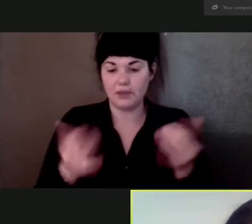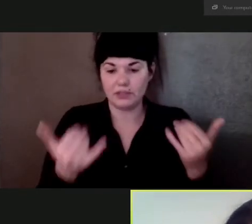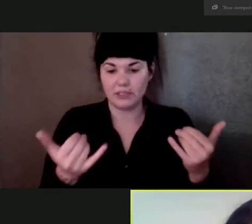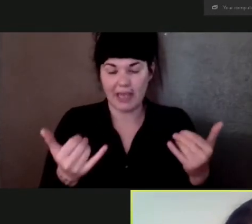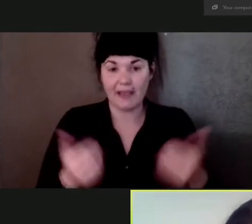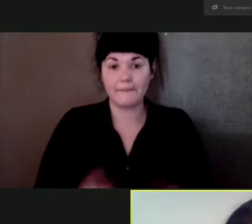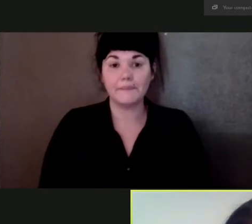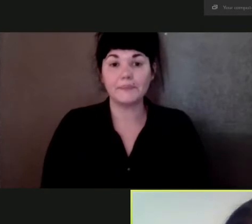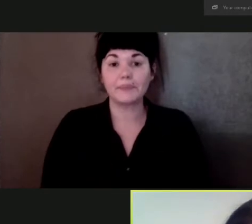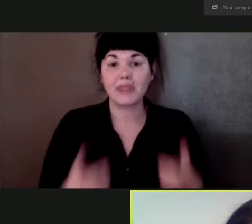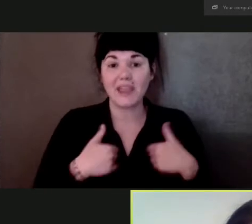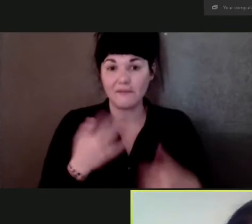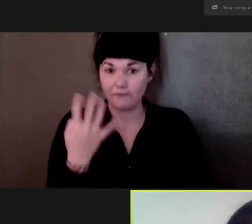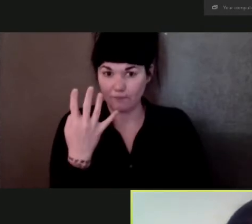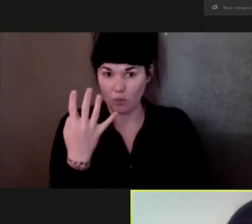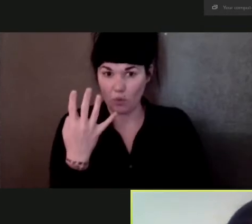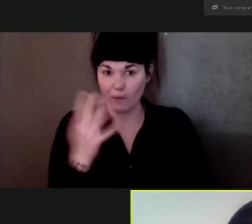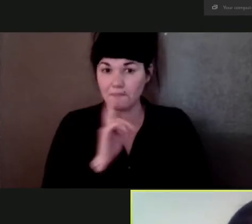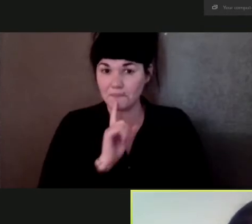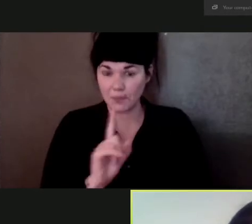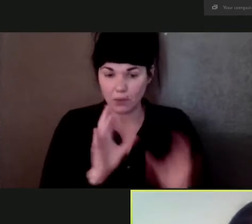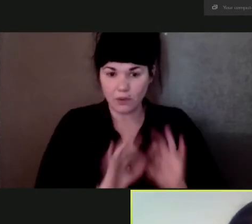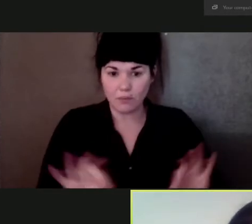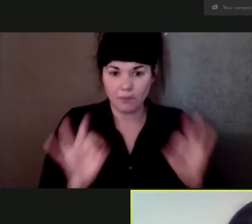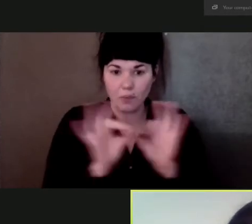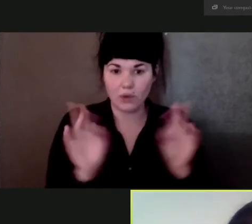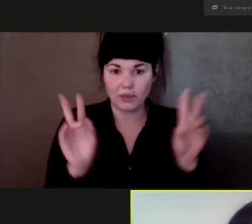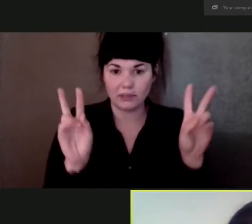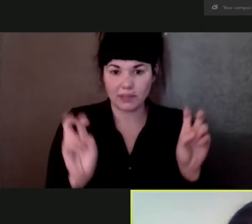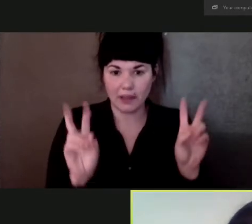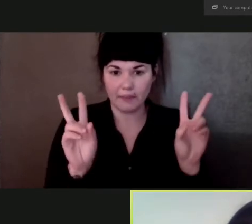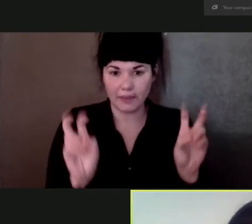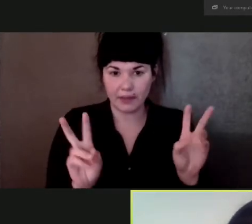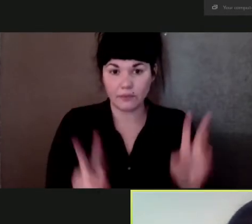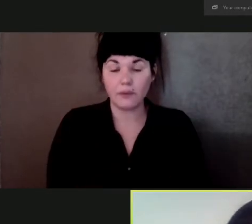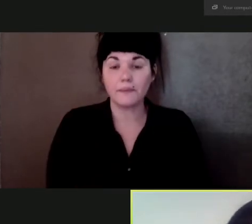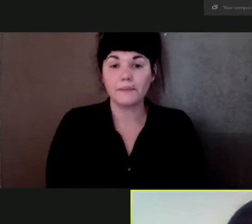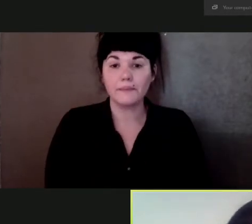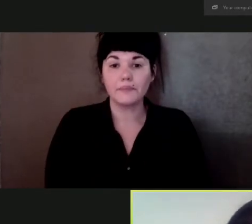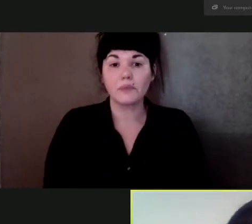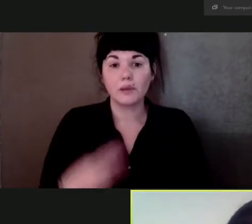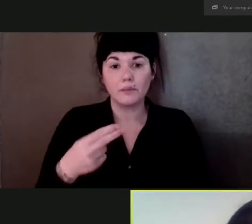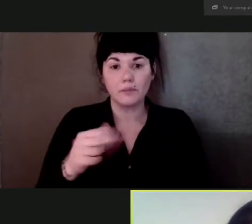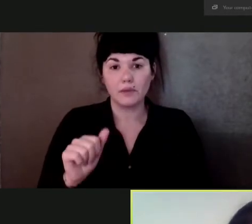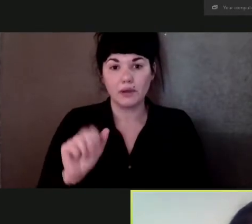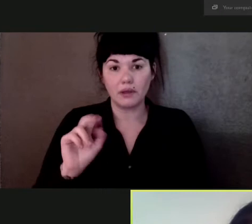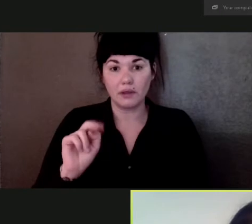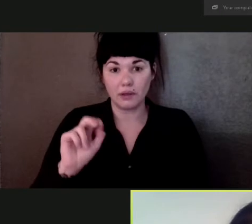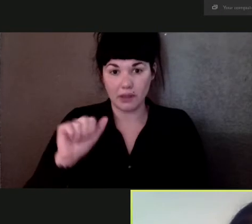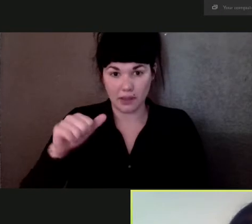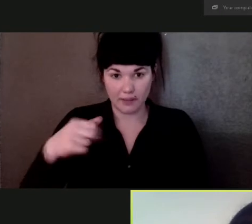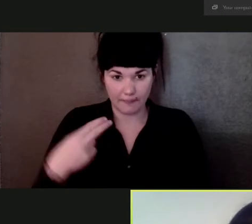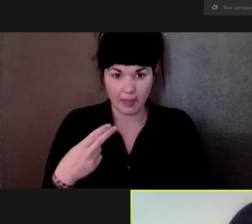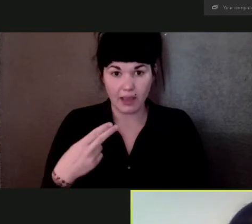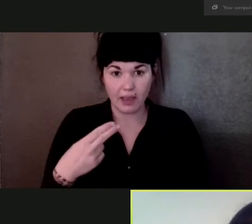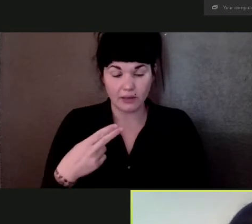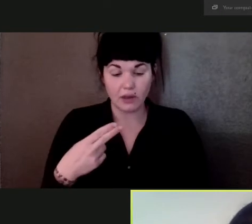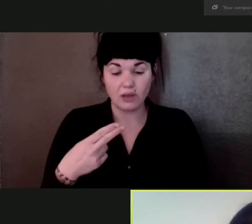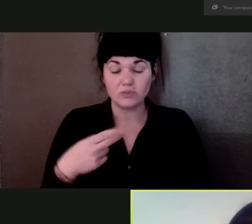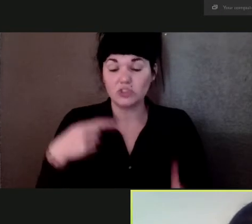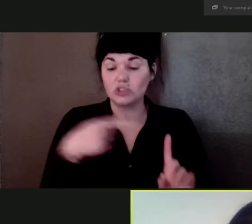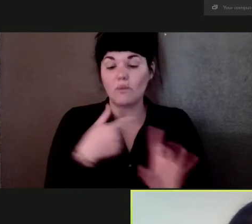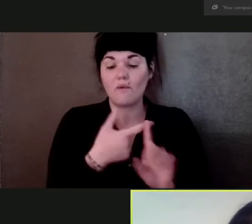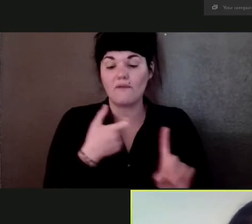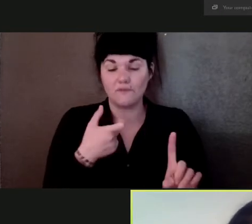important topics, but Hannah started us off with the questions from the Detroit Health Department. We're also going to have